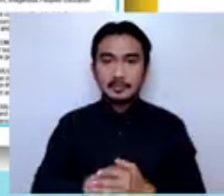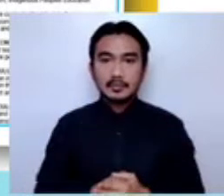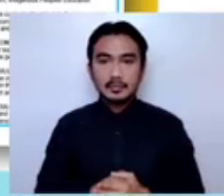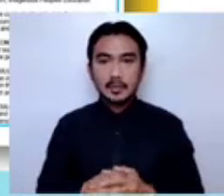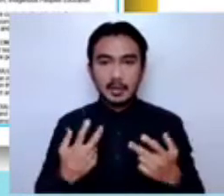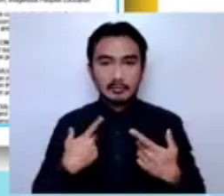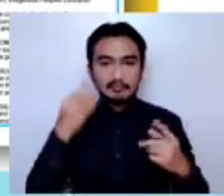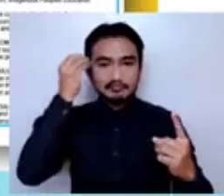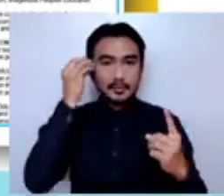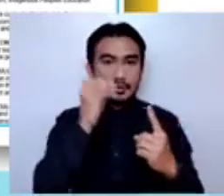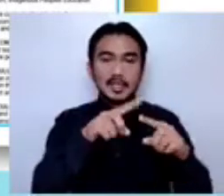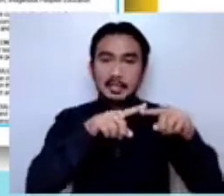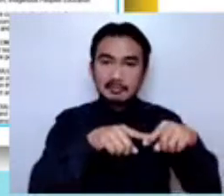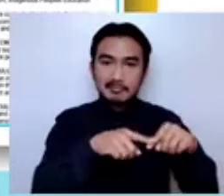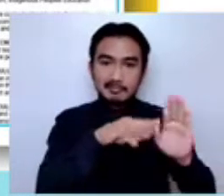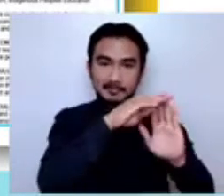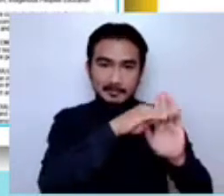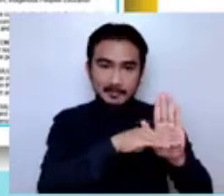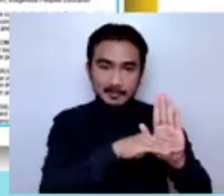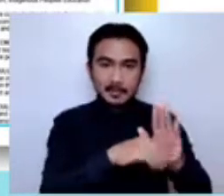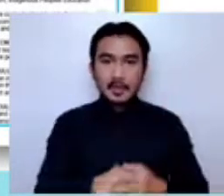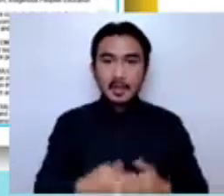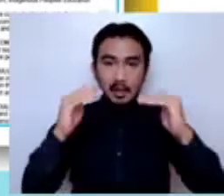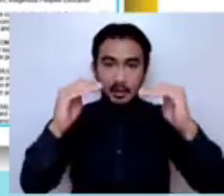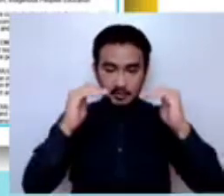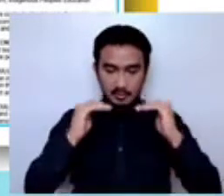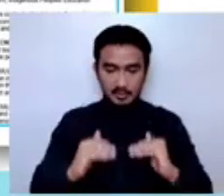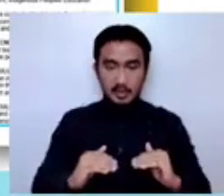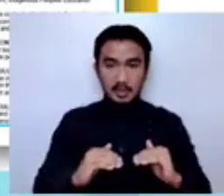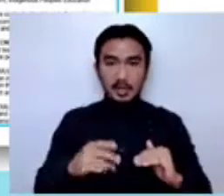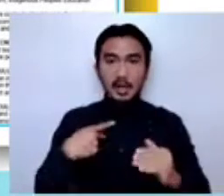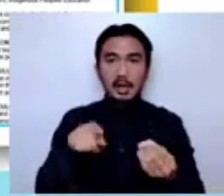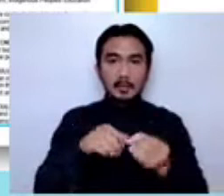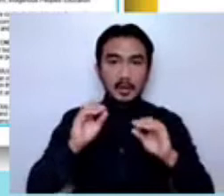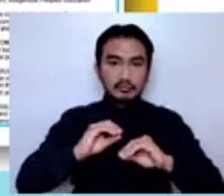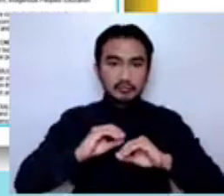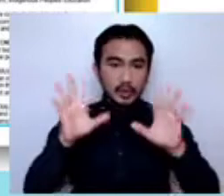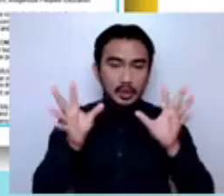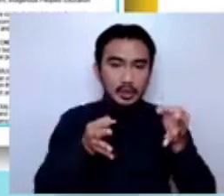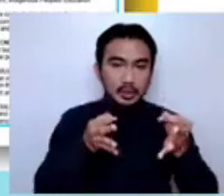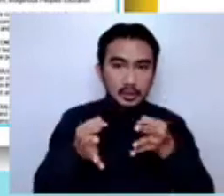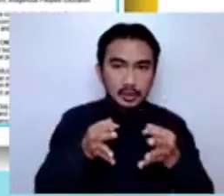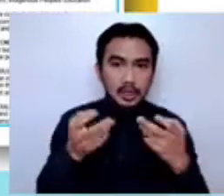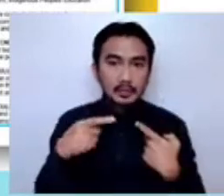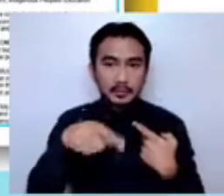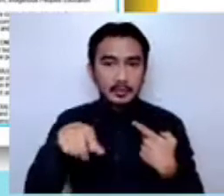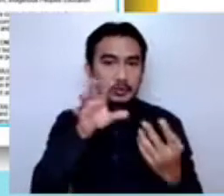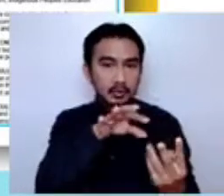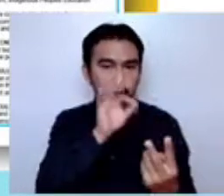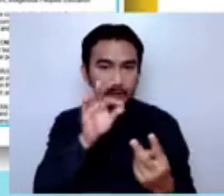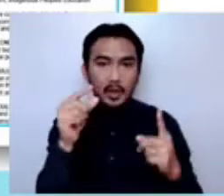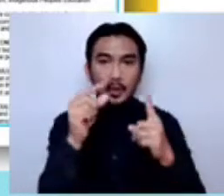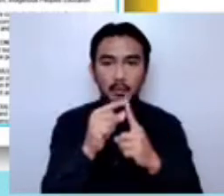And below the tool is a clarifications portion wherein you will find terminologies that will